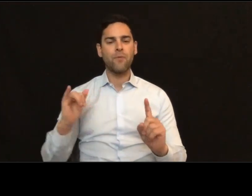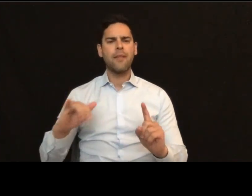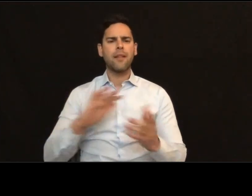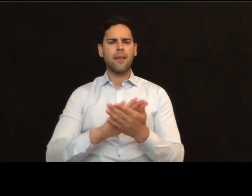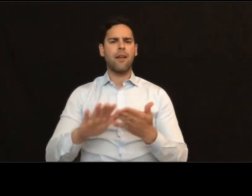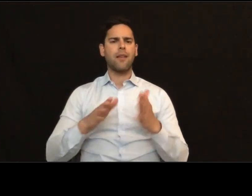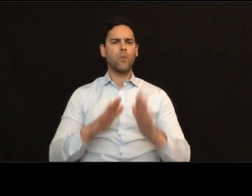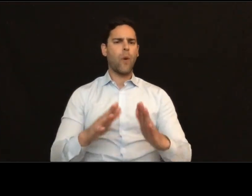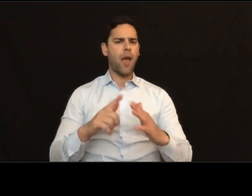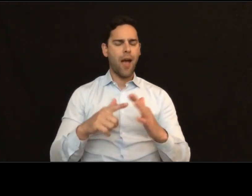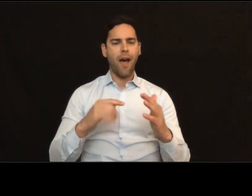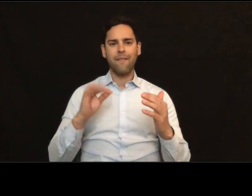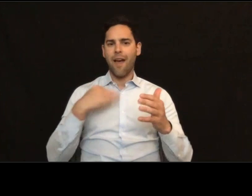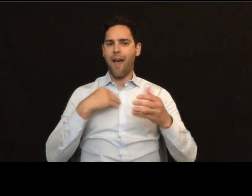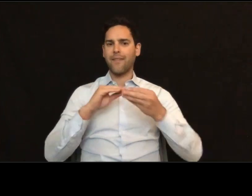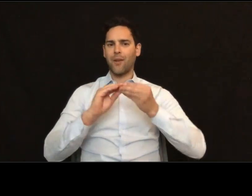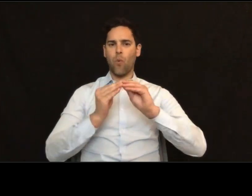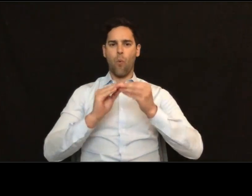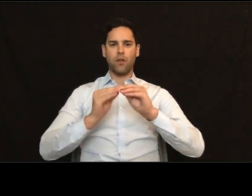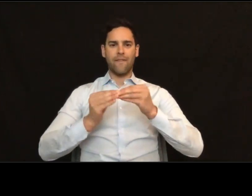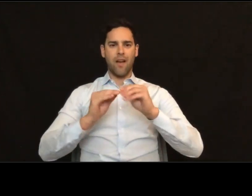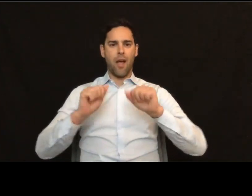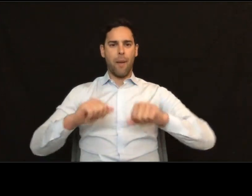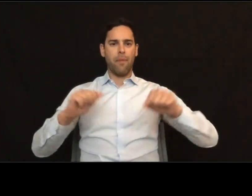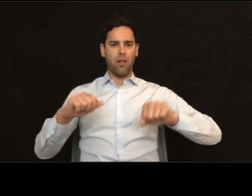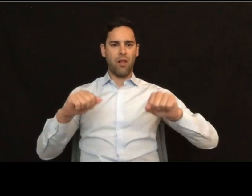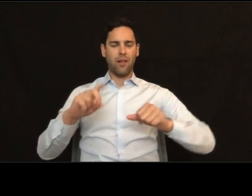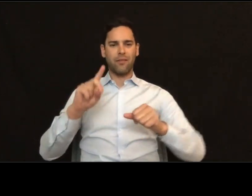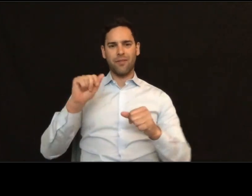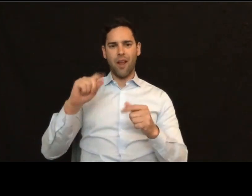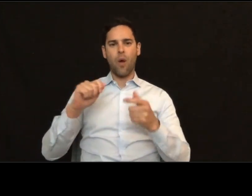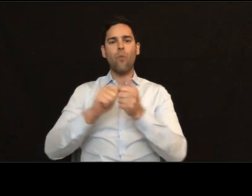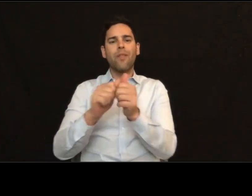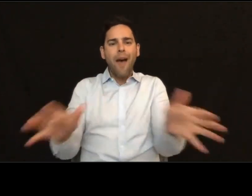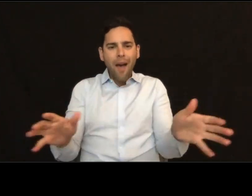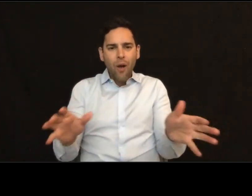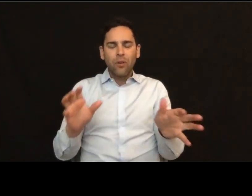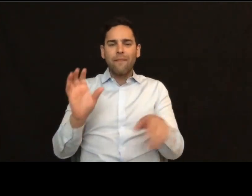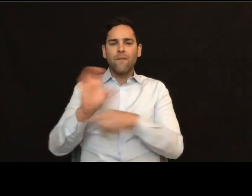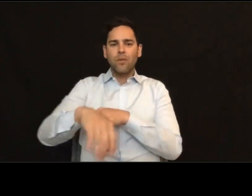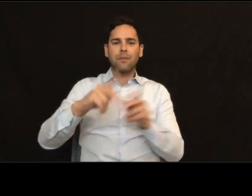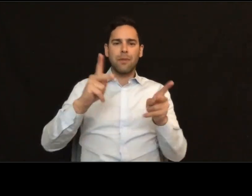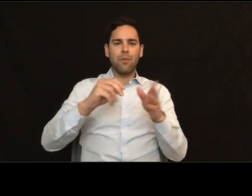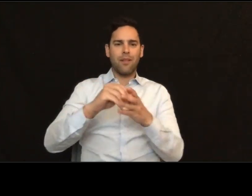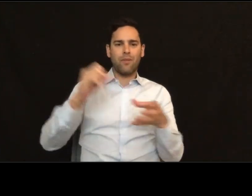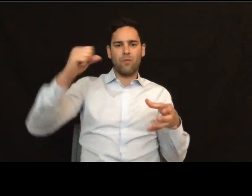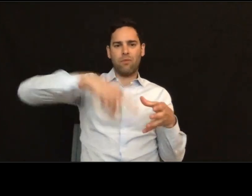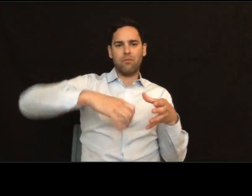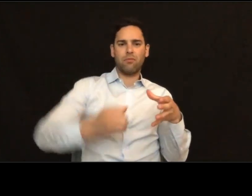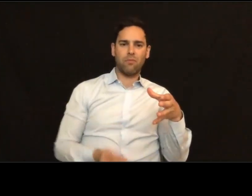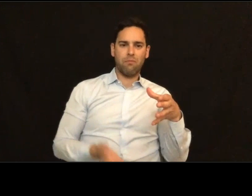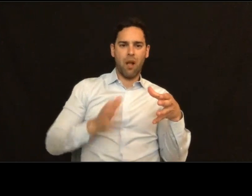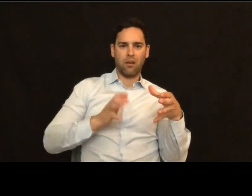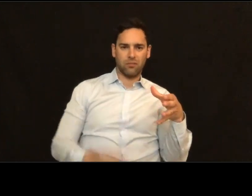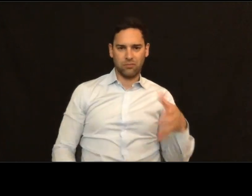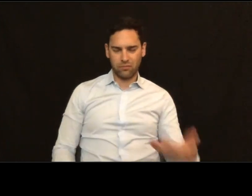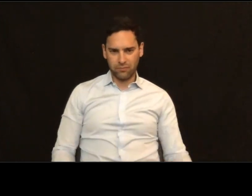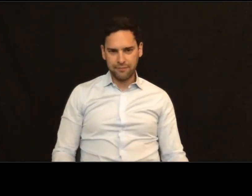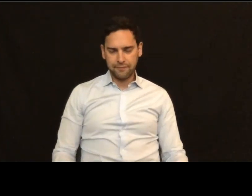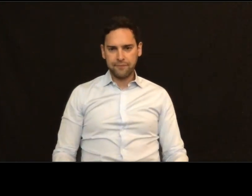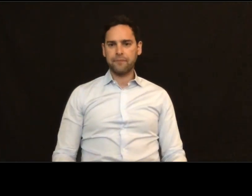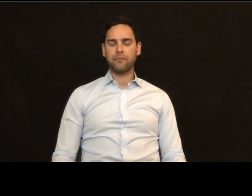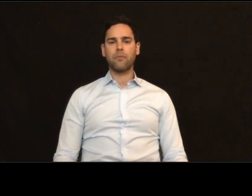data without putting people into forced sort of binaries. But I think one of the other things that I